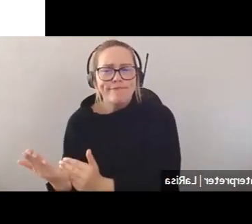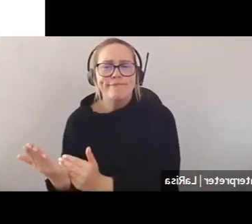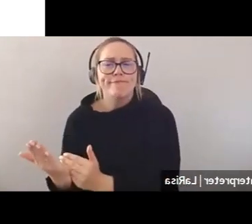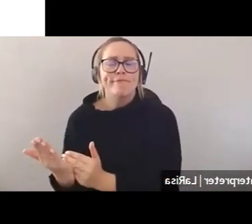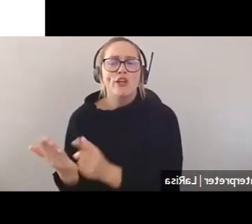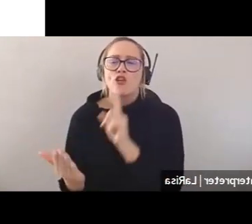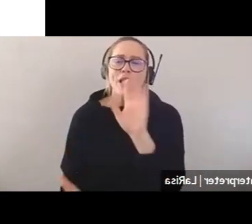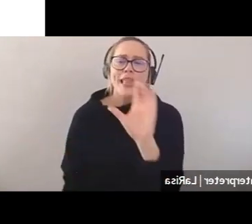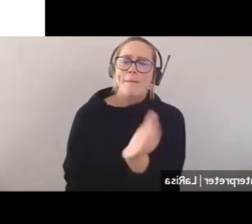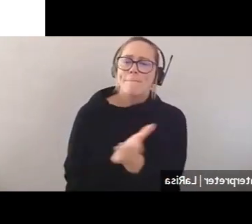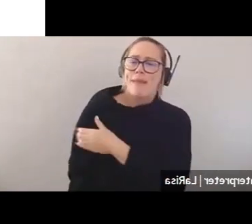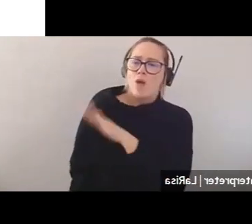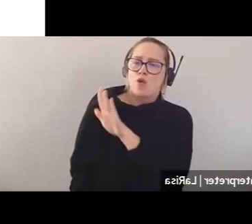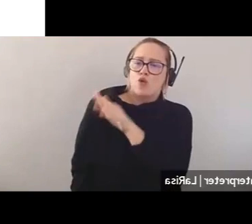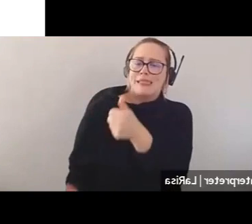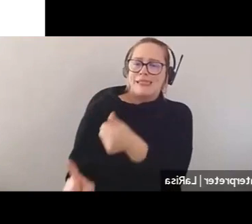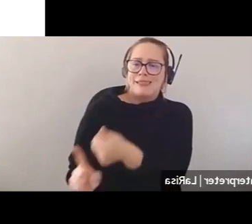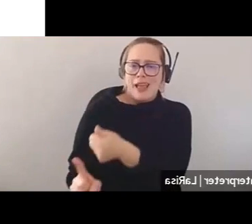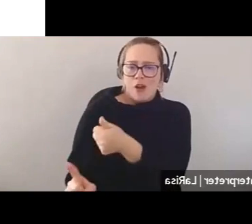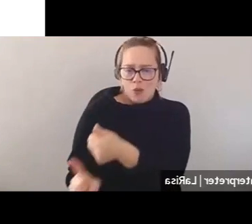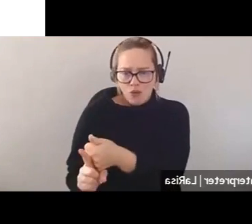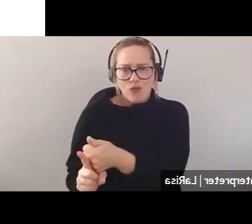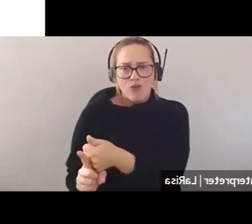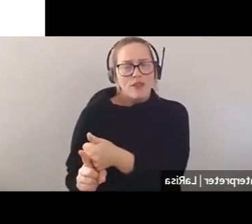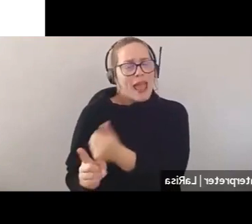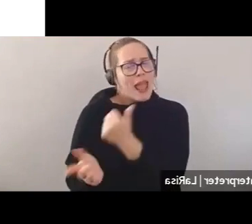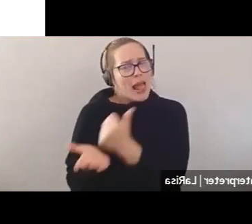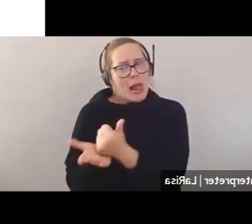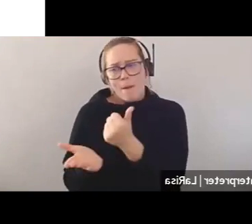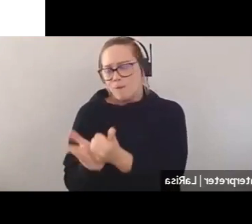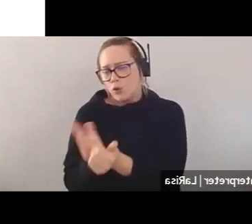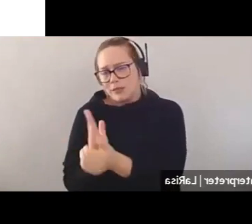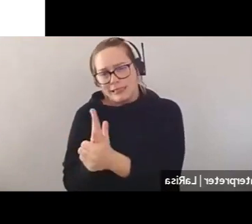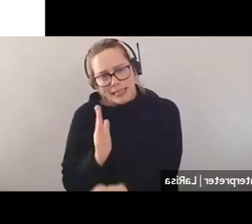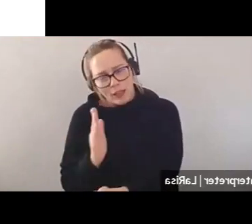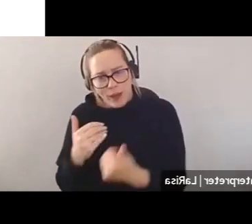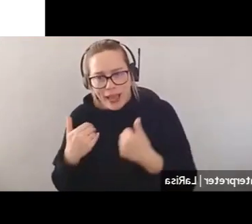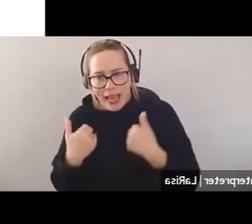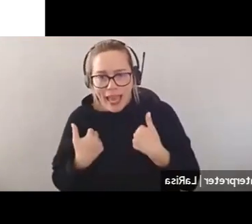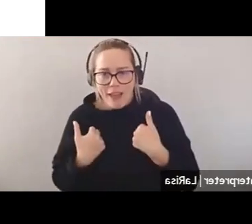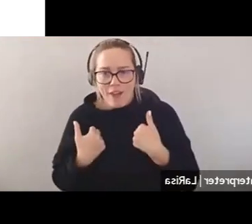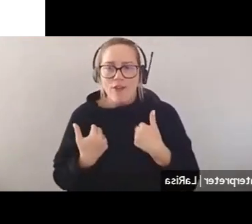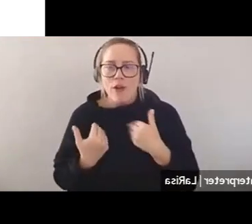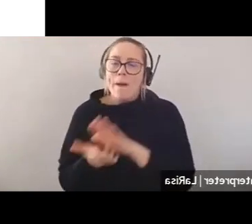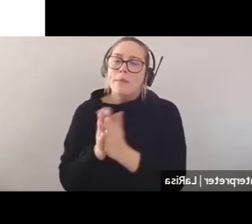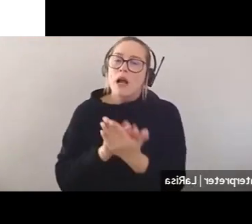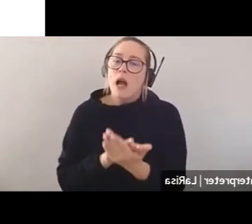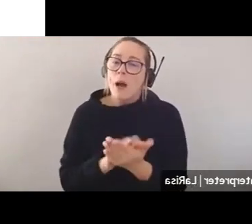labels, to empower yourself to know what ingredients are in foods.